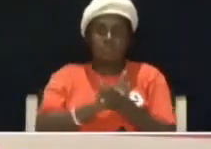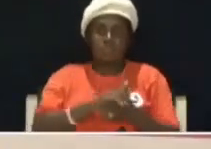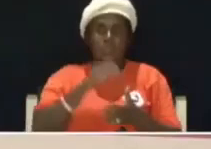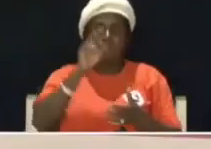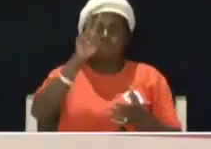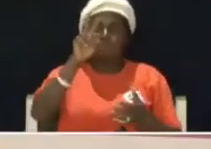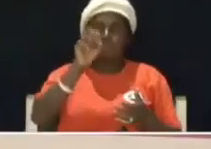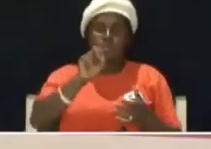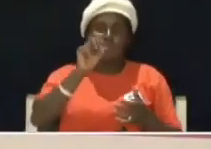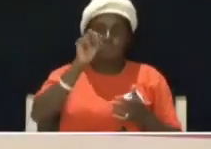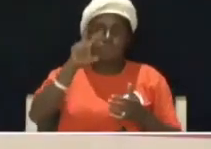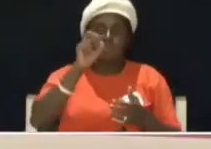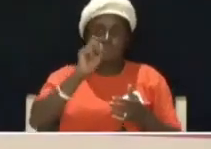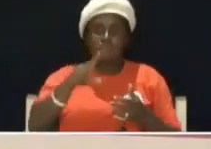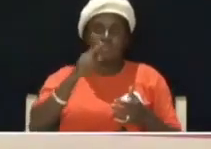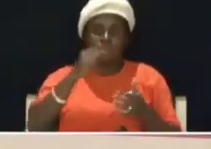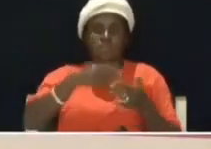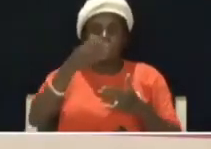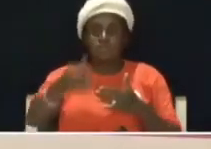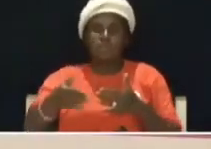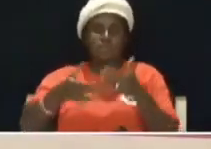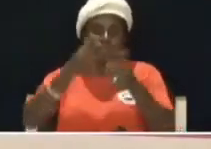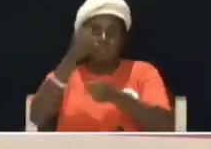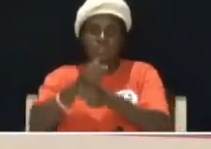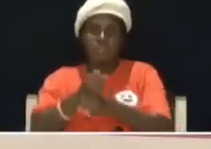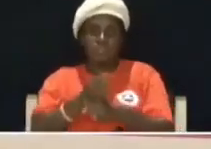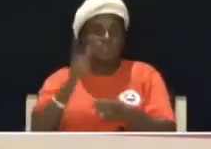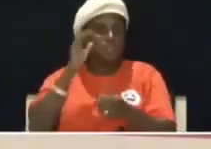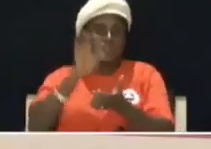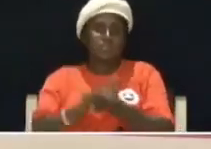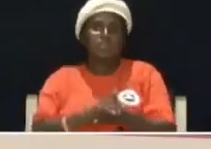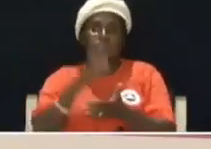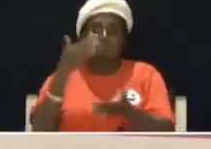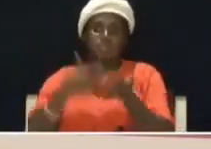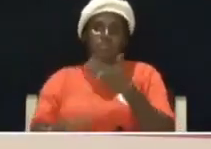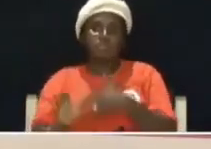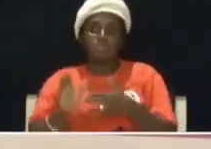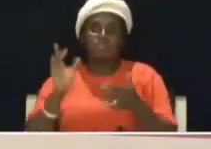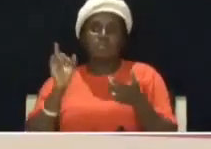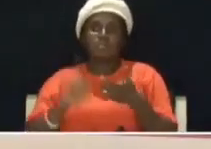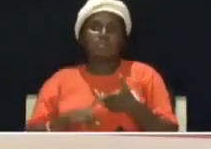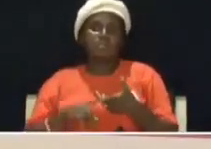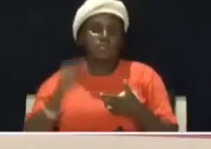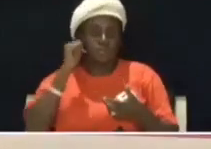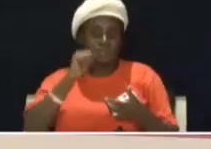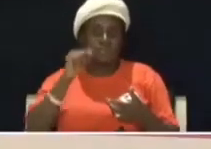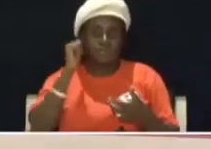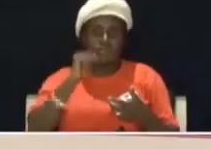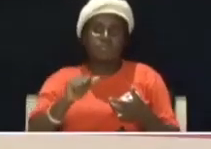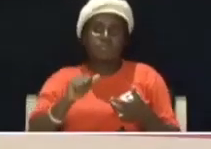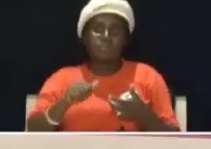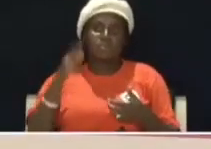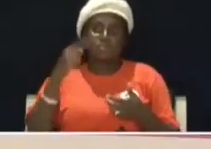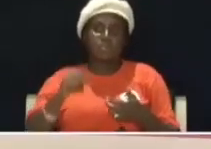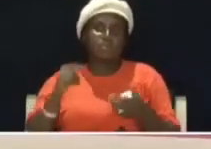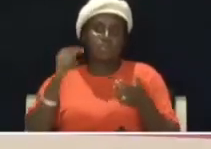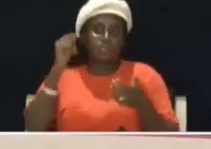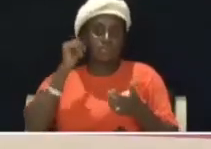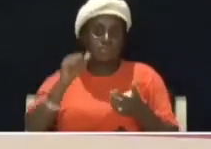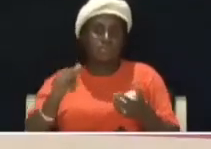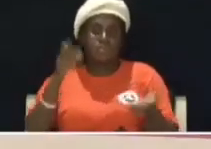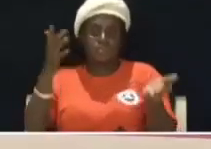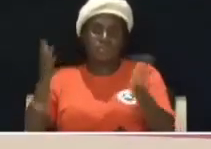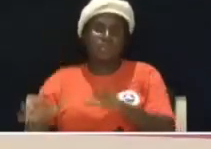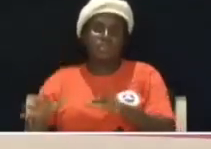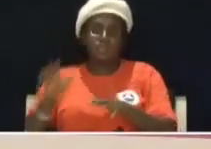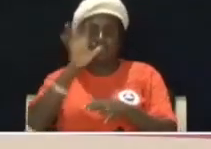2012. The following year, my wife gave birth to a girl. He died 5 days after the